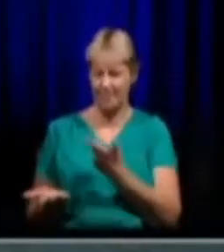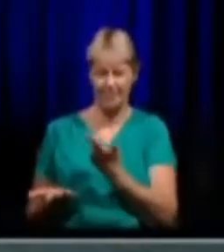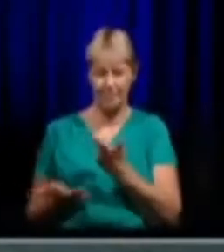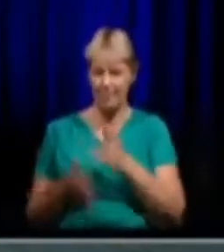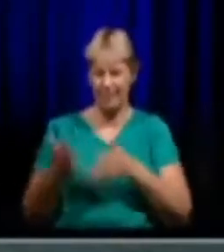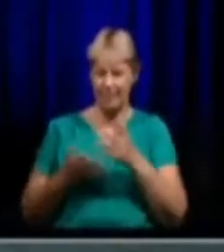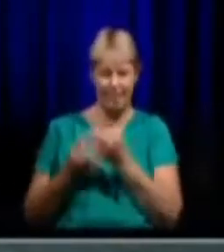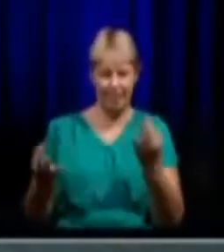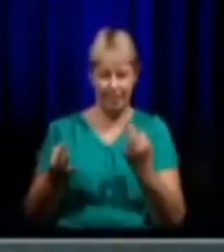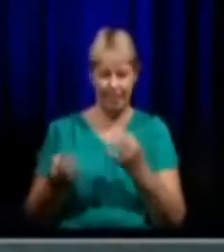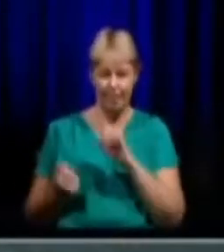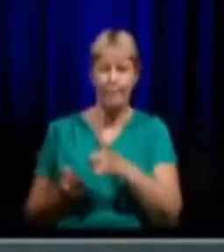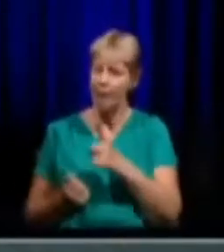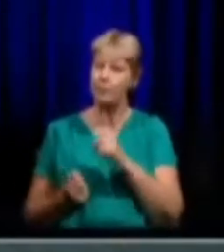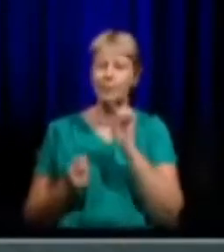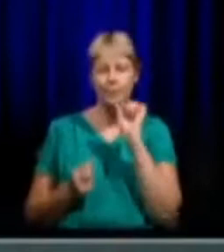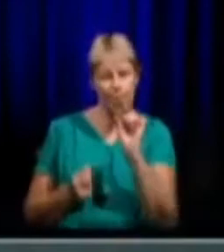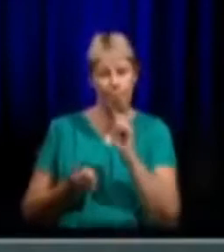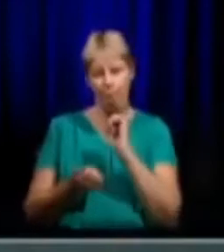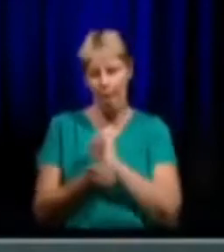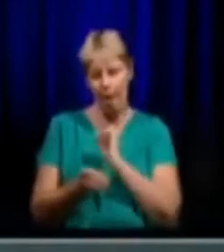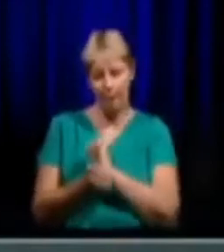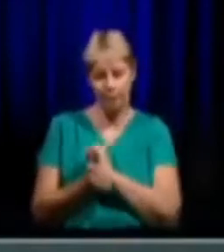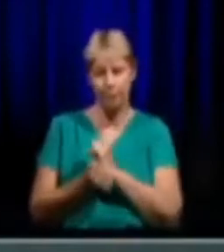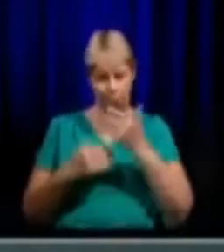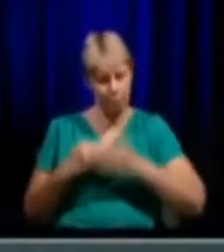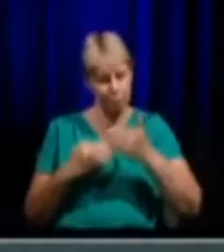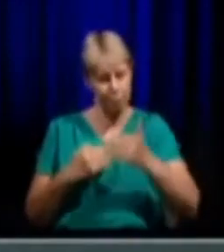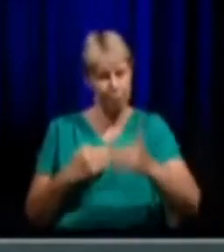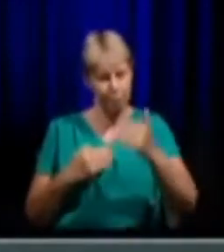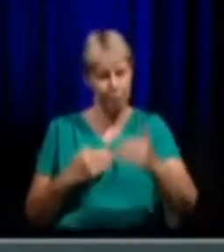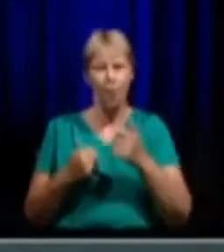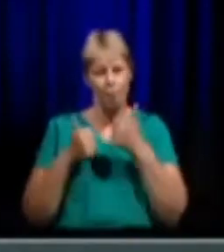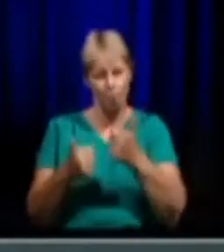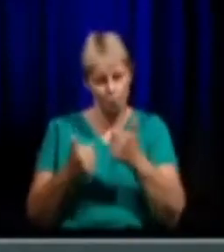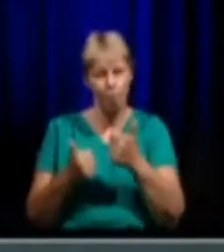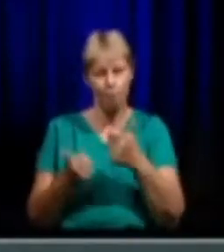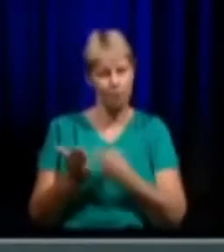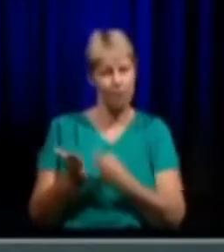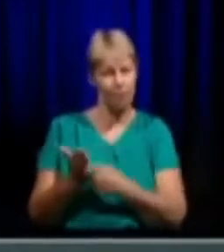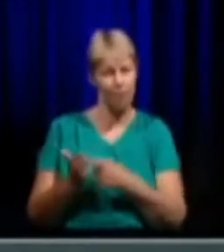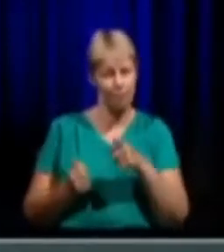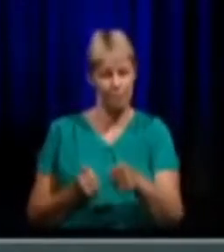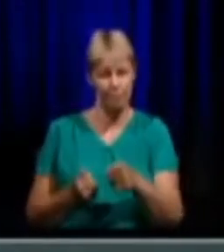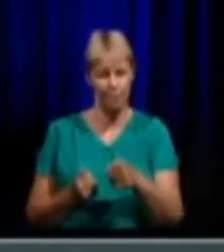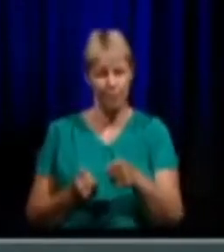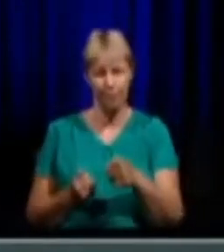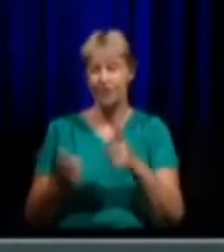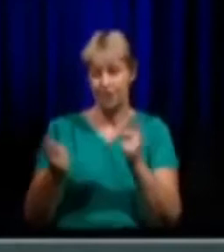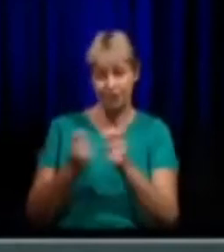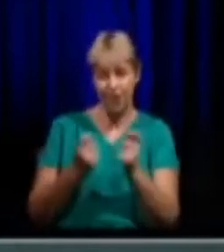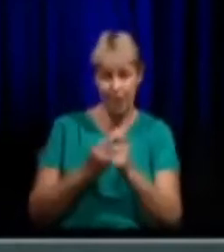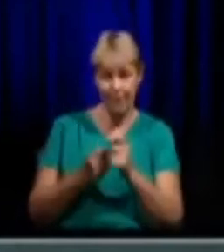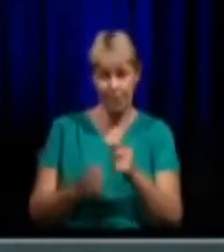done consistently over time can produce major results. It's that 1% thing. If we just change things a little bit, but we do it for a